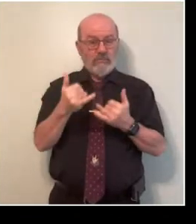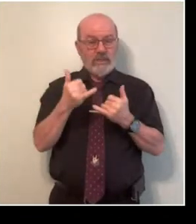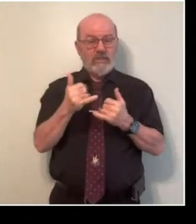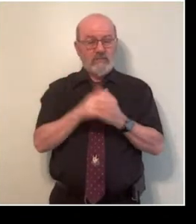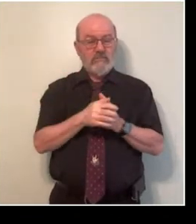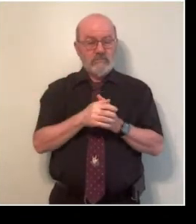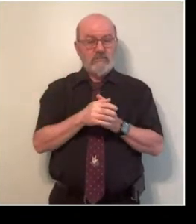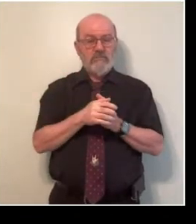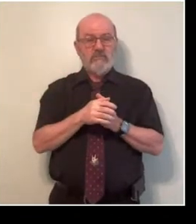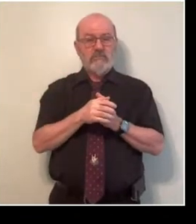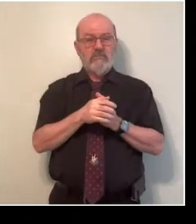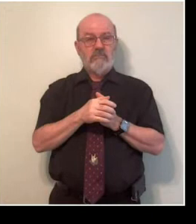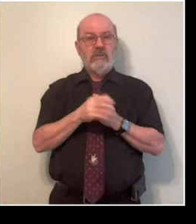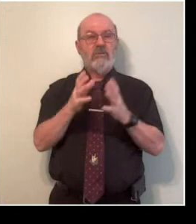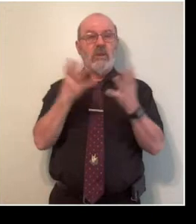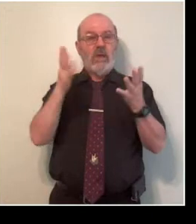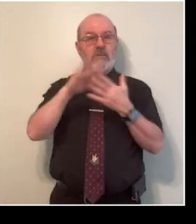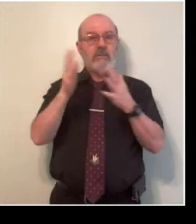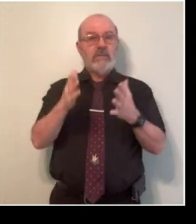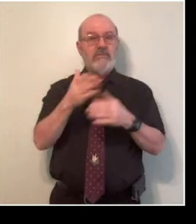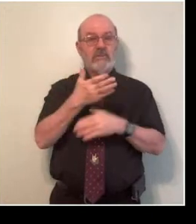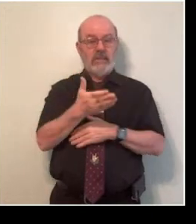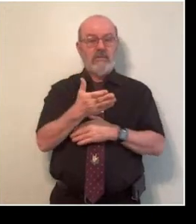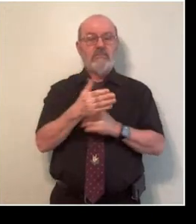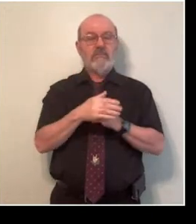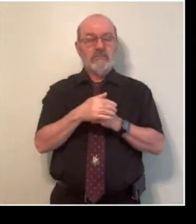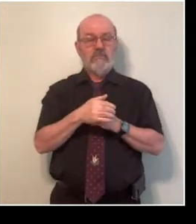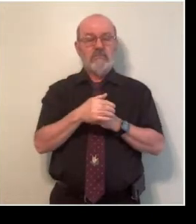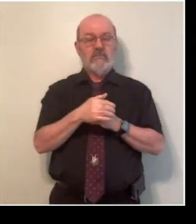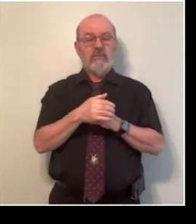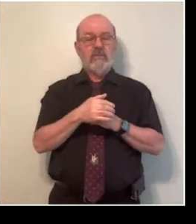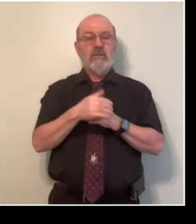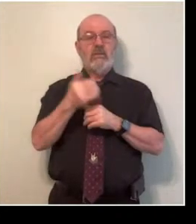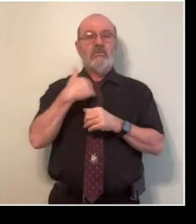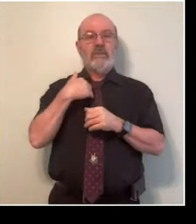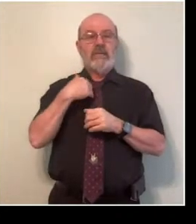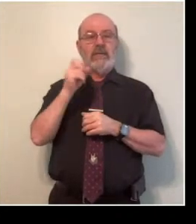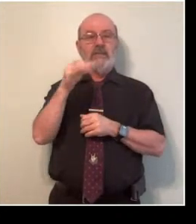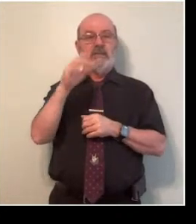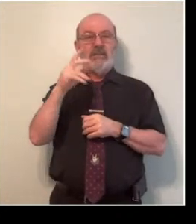in the Ukraine. And there are a lot of believers in the Ukraine. We had sirens,